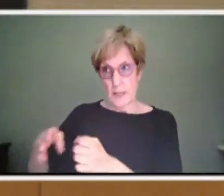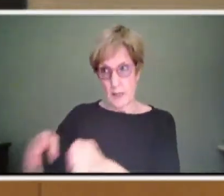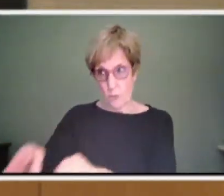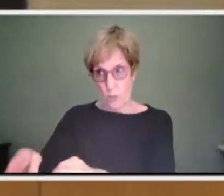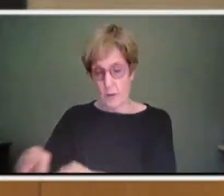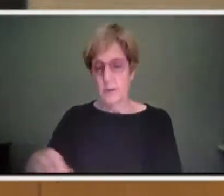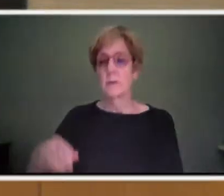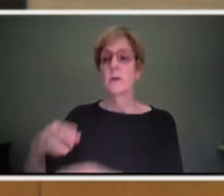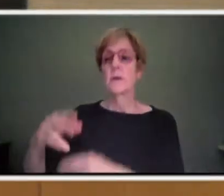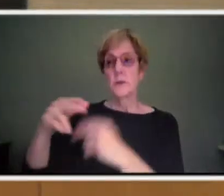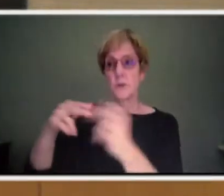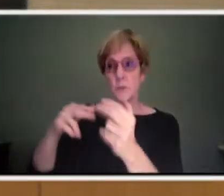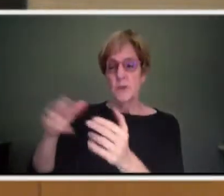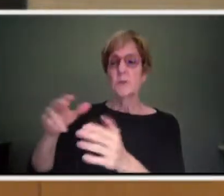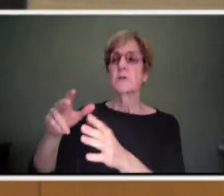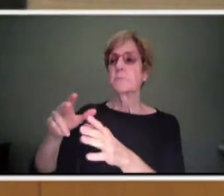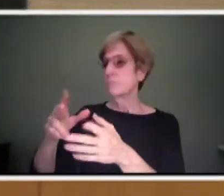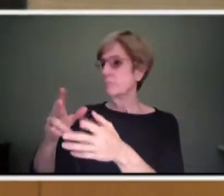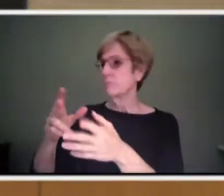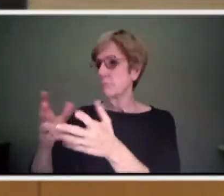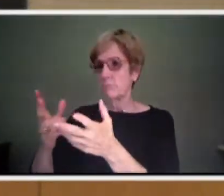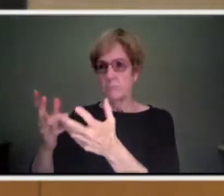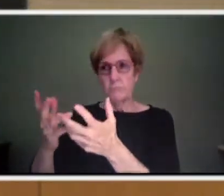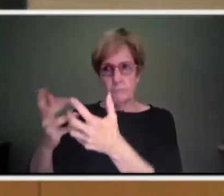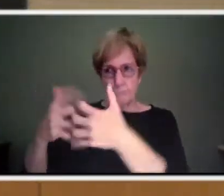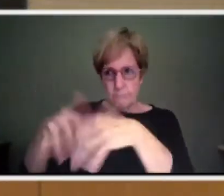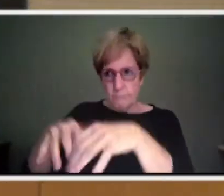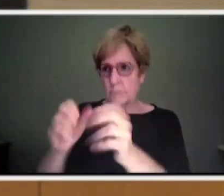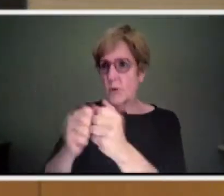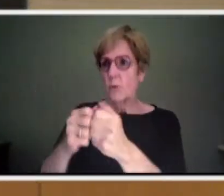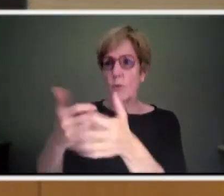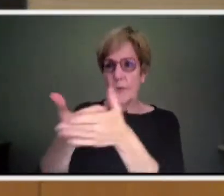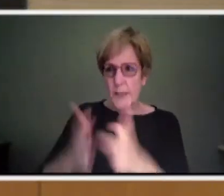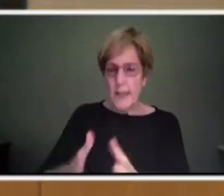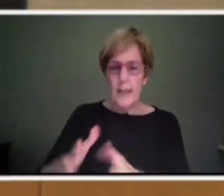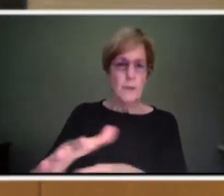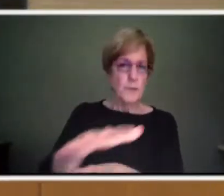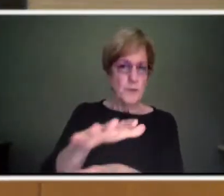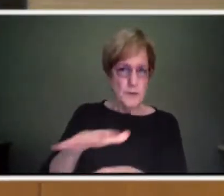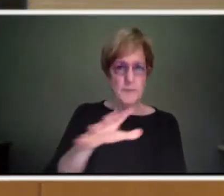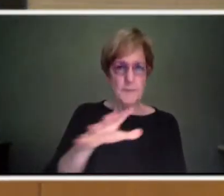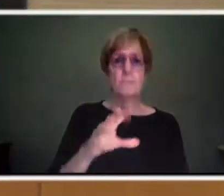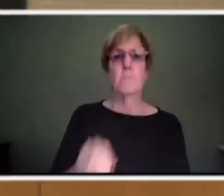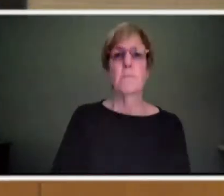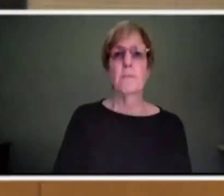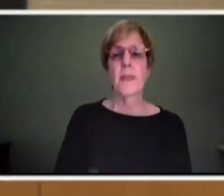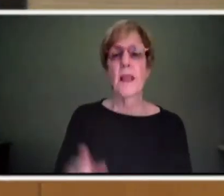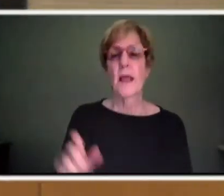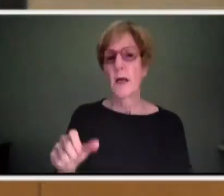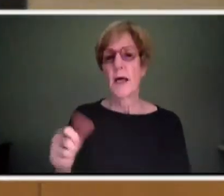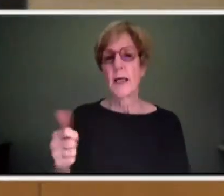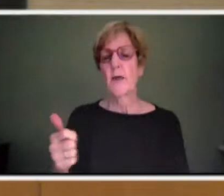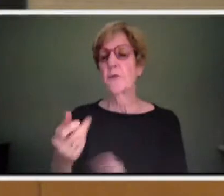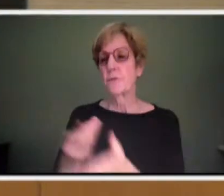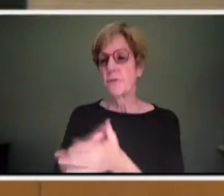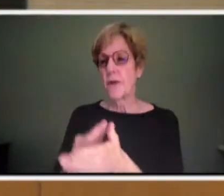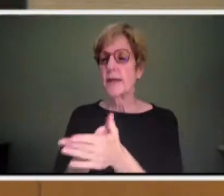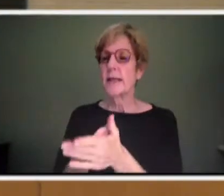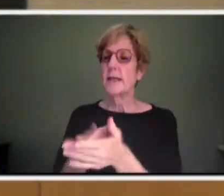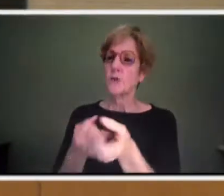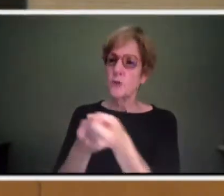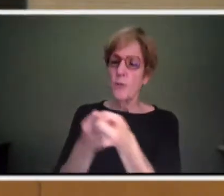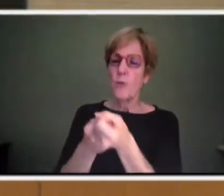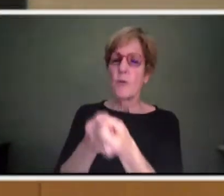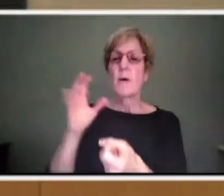construction, easements, utilities, design, and/or similar, through reimbursement of the petitioner or other financial mechanism agreed upon by the petitioner and